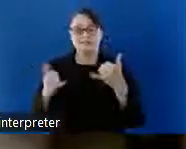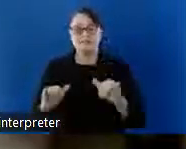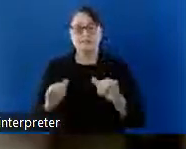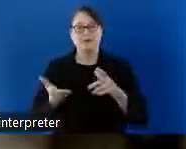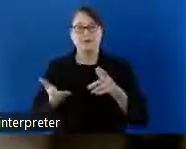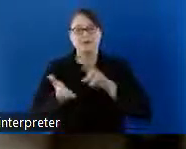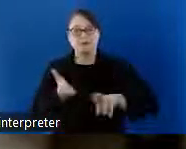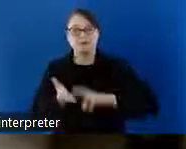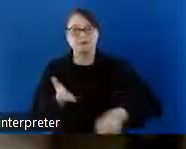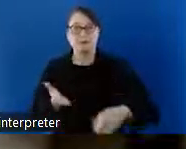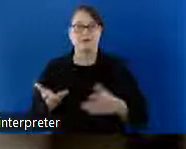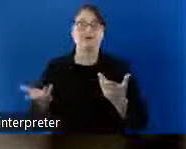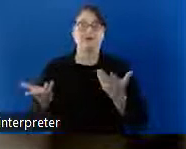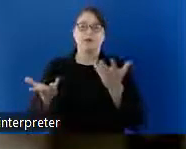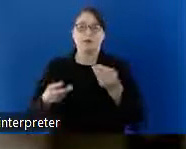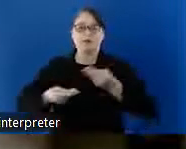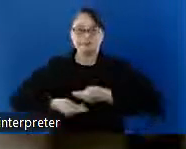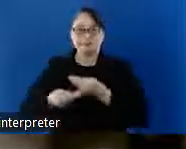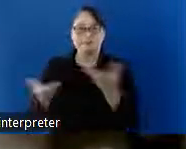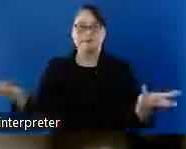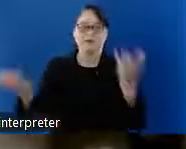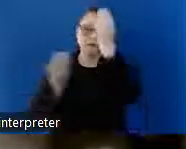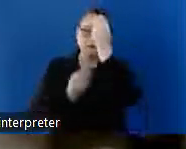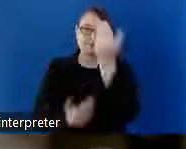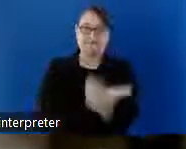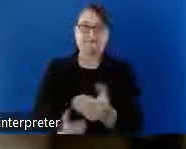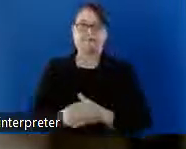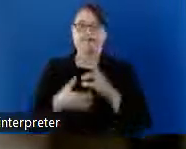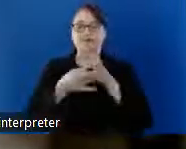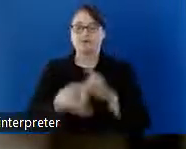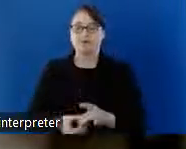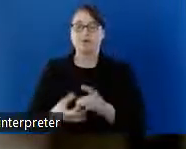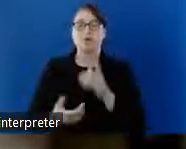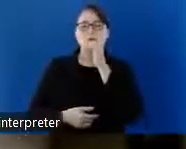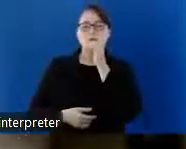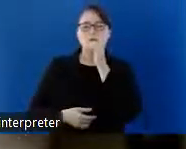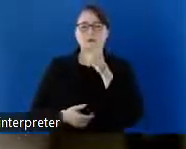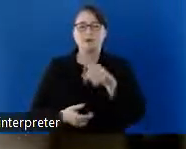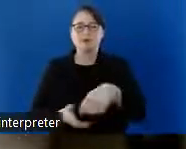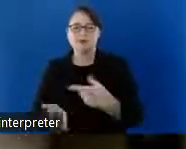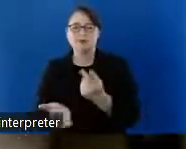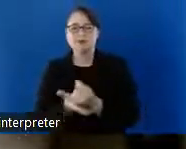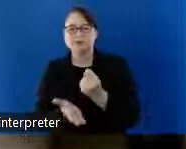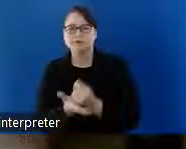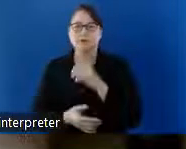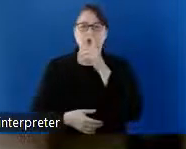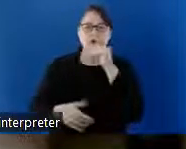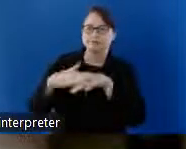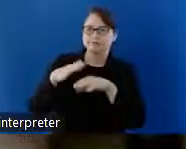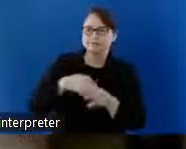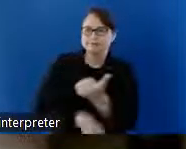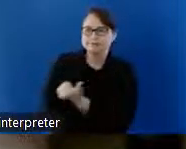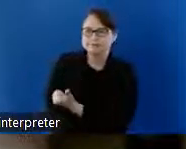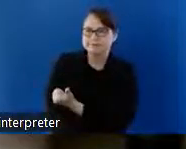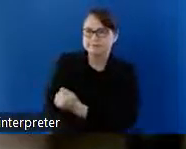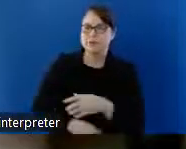about transmission in the current outbreak, who is experiencing severe disease requiring treatment, who is accessing vaccines, and